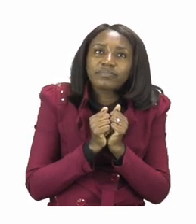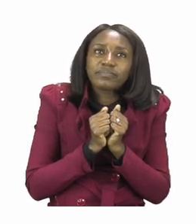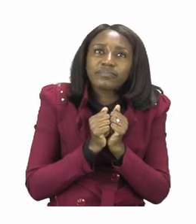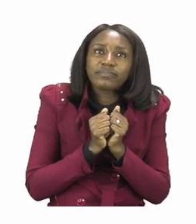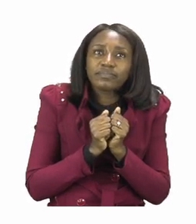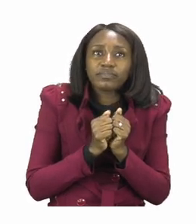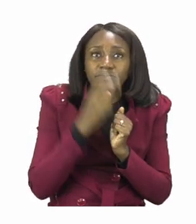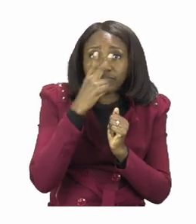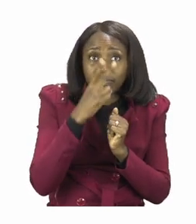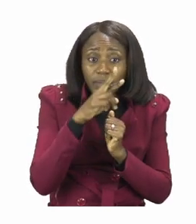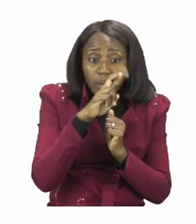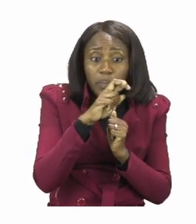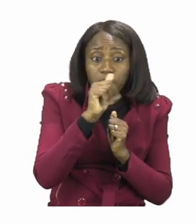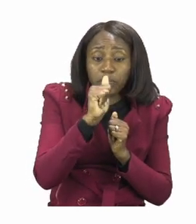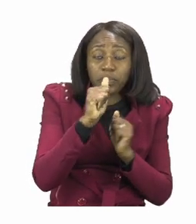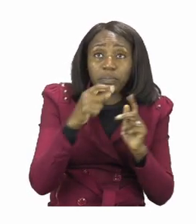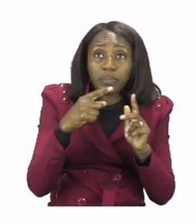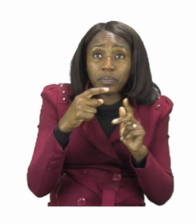Ran,